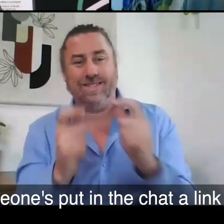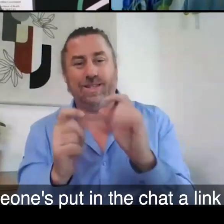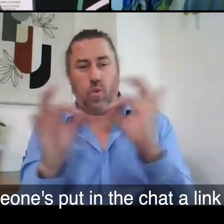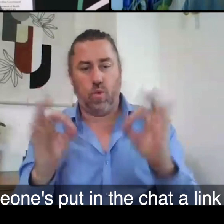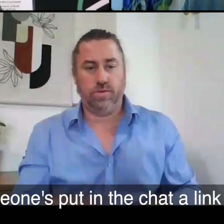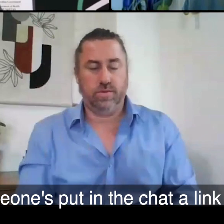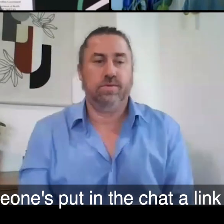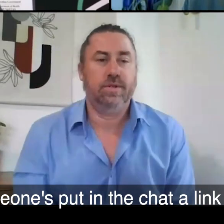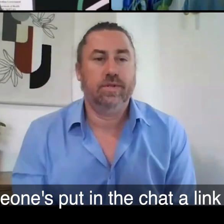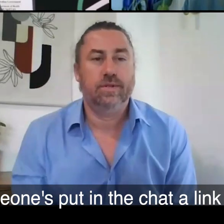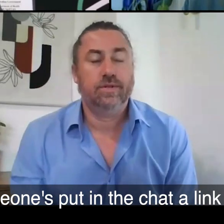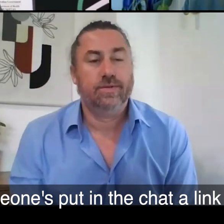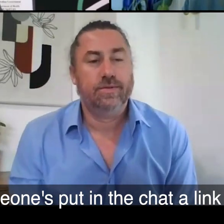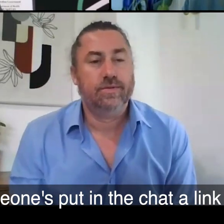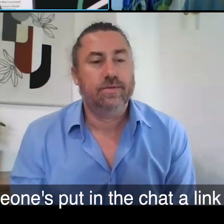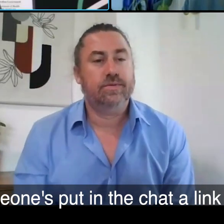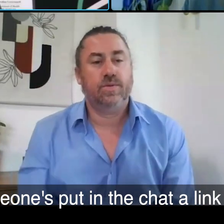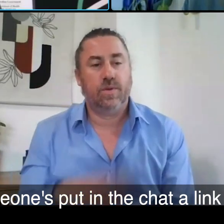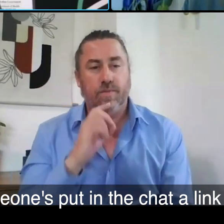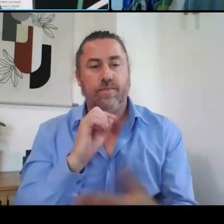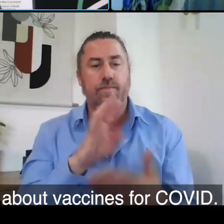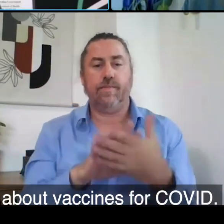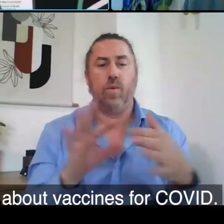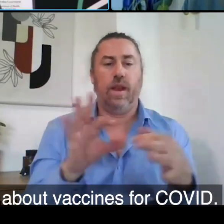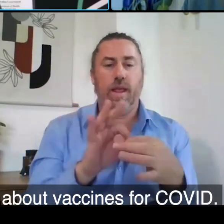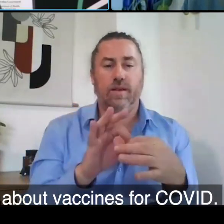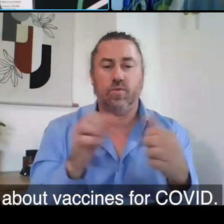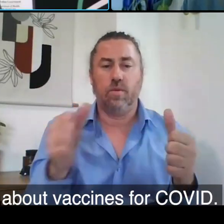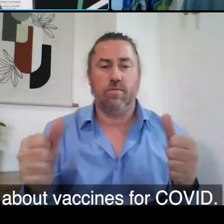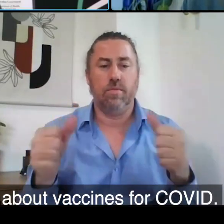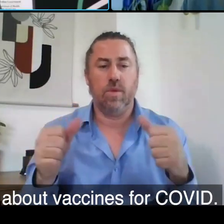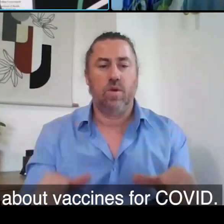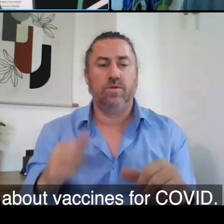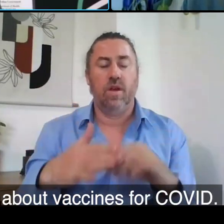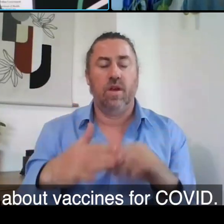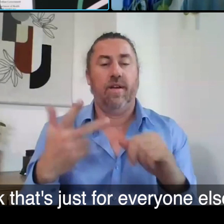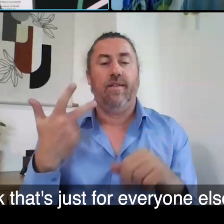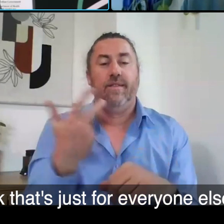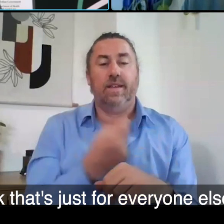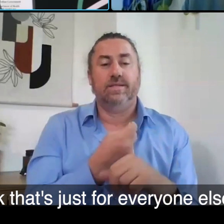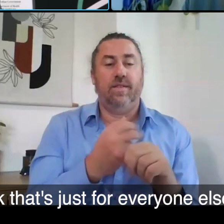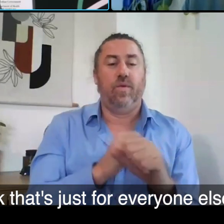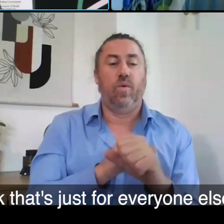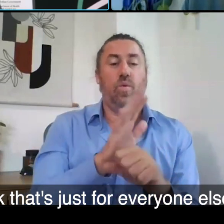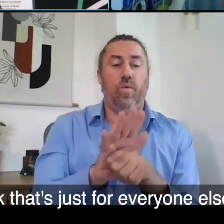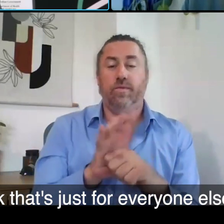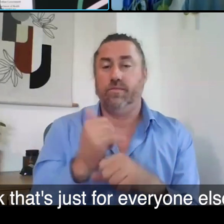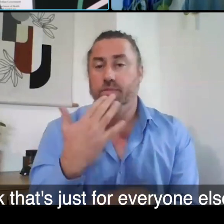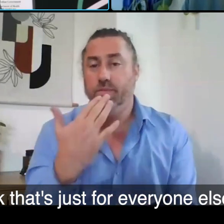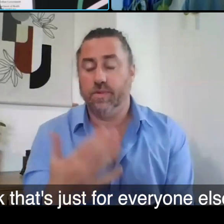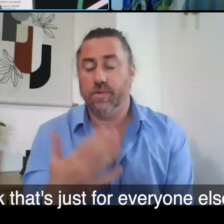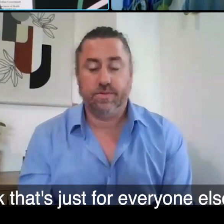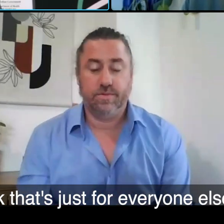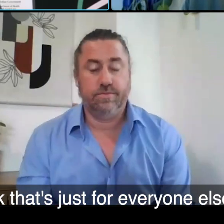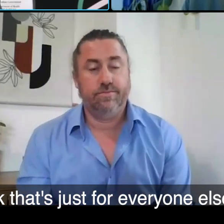Thanks. Someone's put on the chat a link to the poster about vaccines for COVID. So I think that's just for everyone else